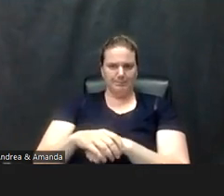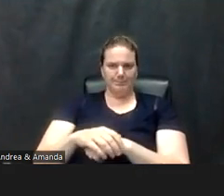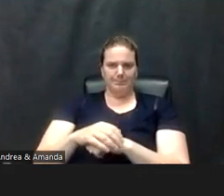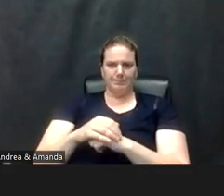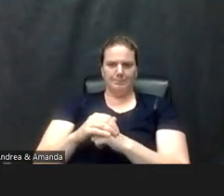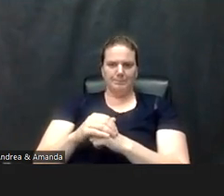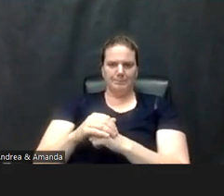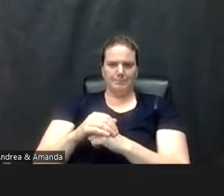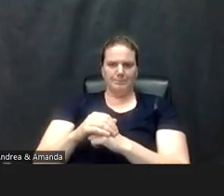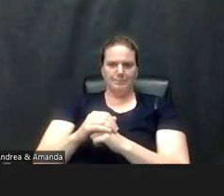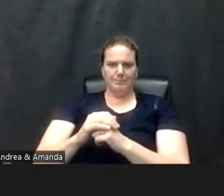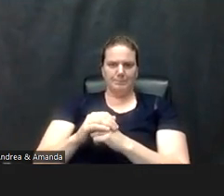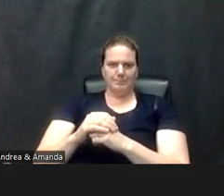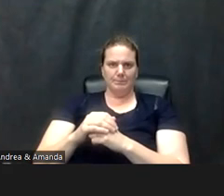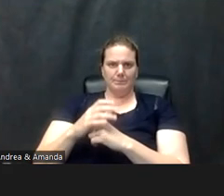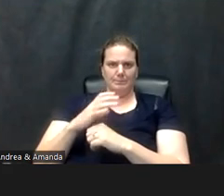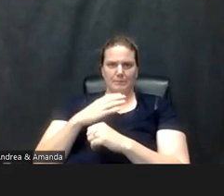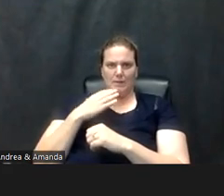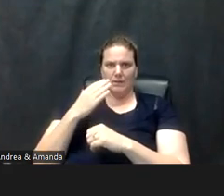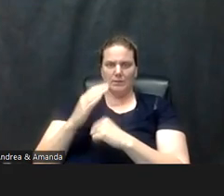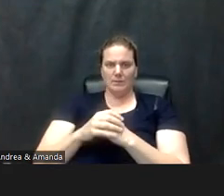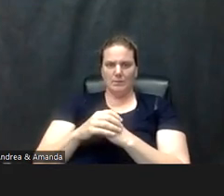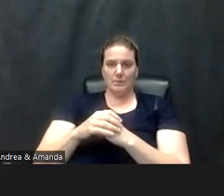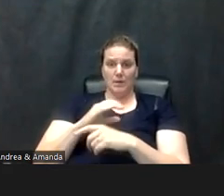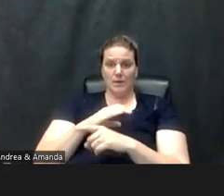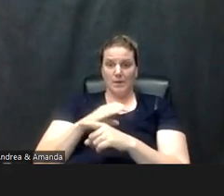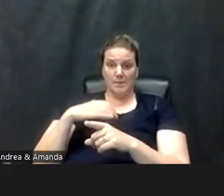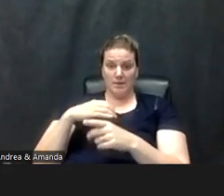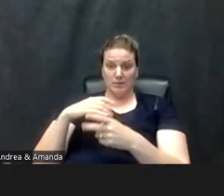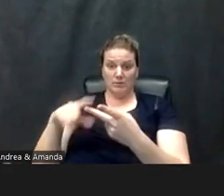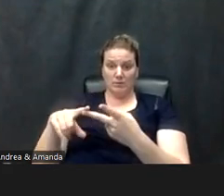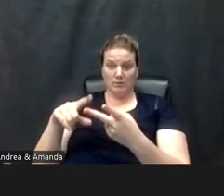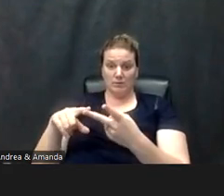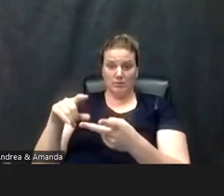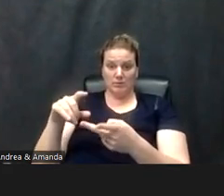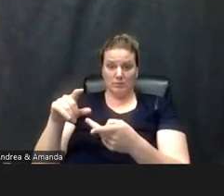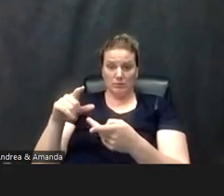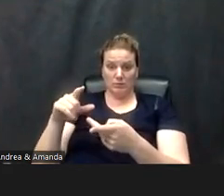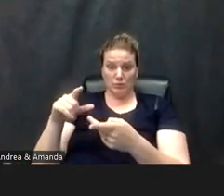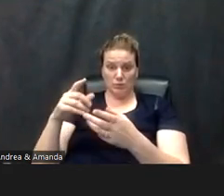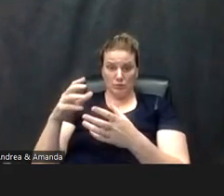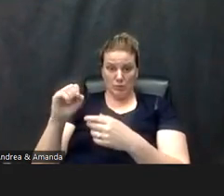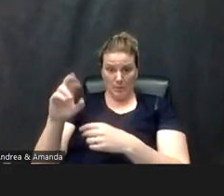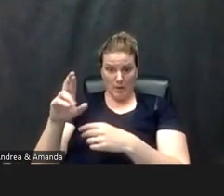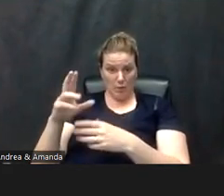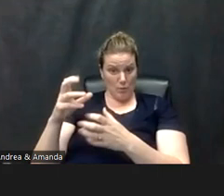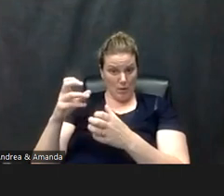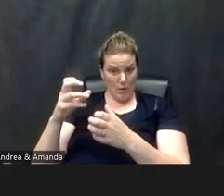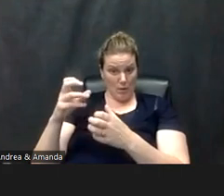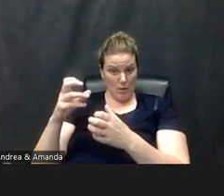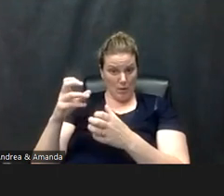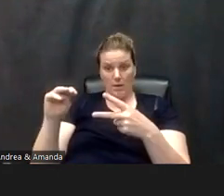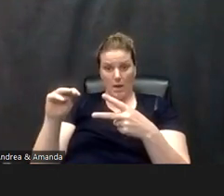Thank you. Thank you, Samir. Commissioner Sophia, you want to continue, and then Commissioner Monica? Yes,